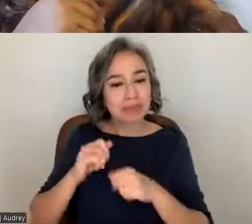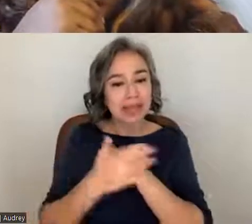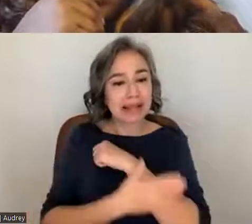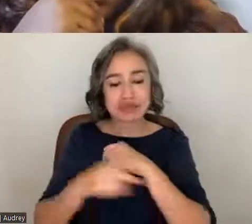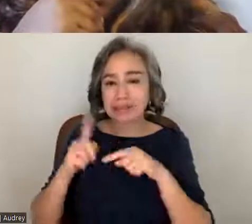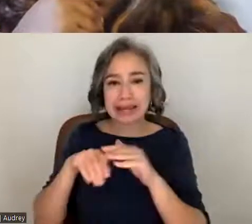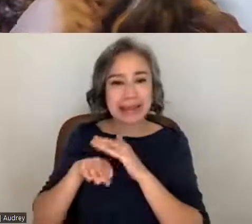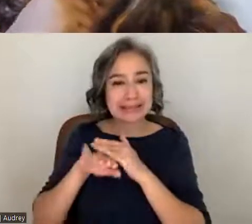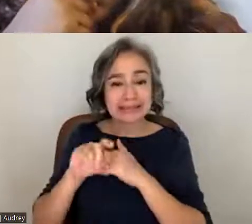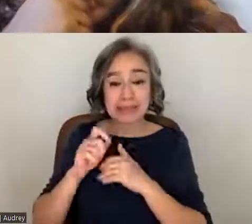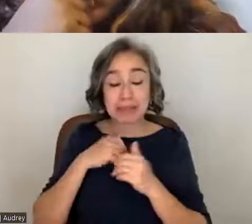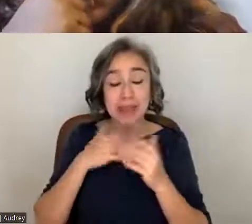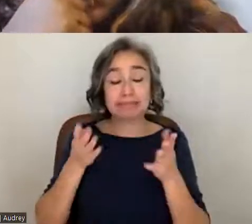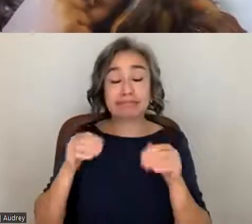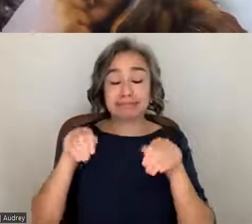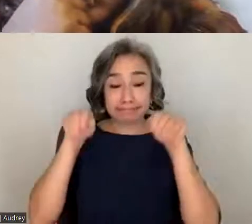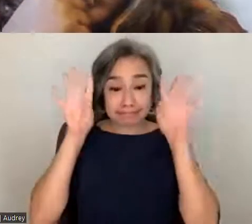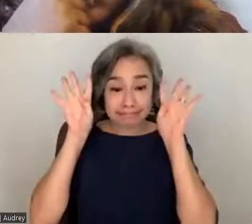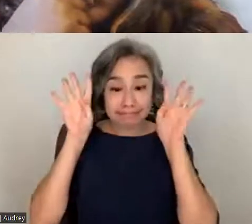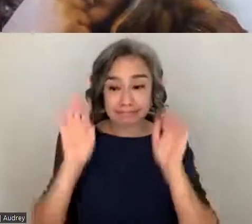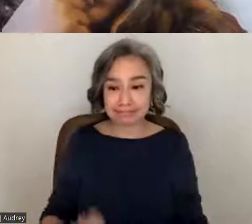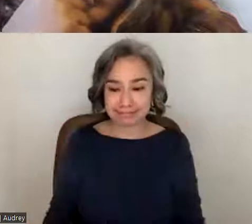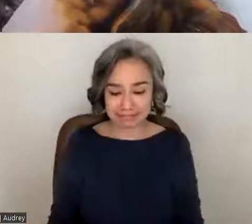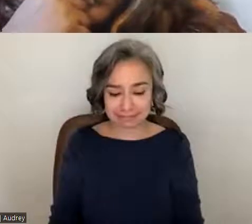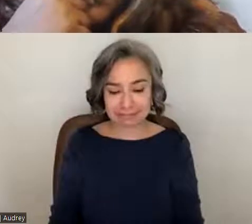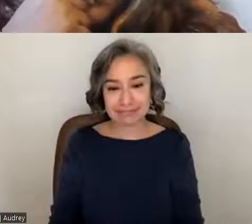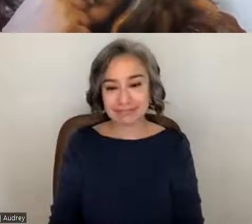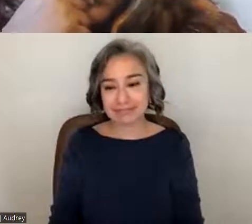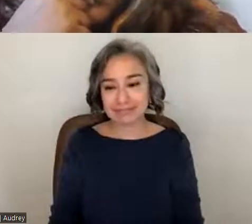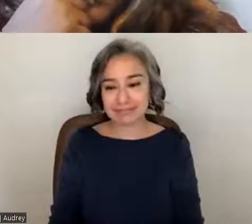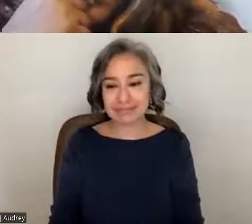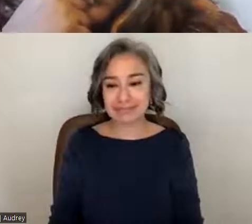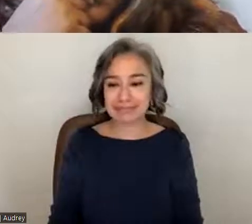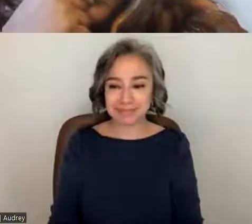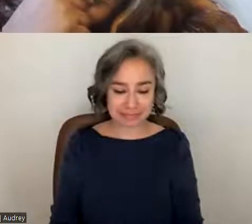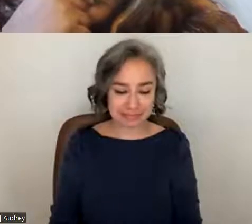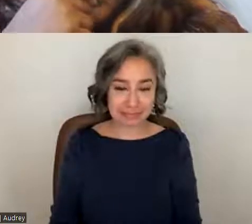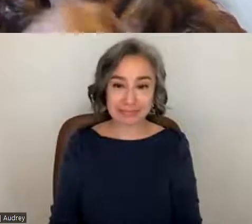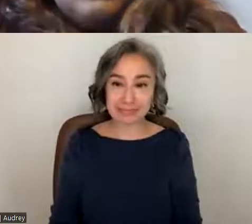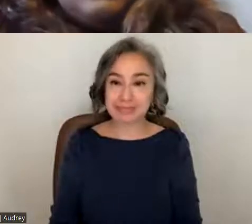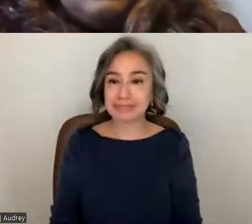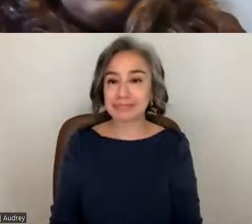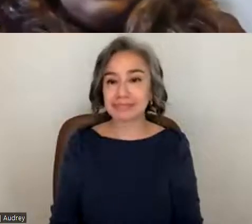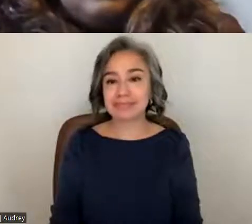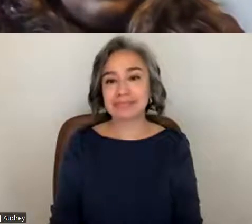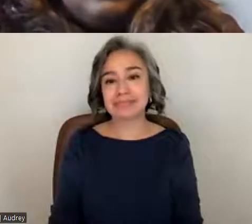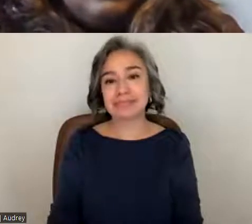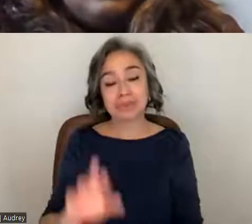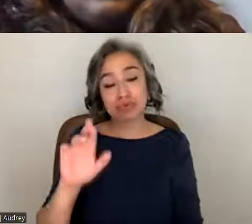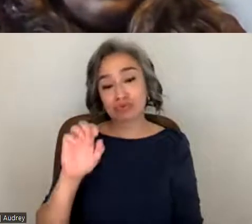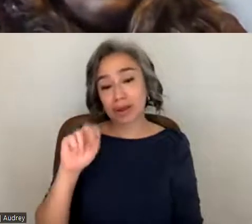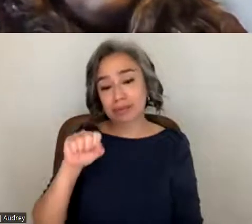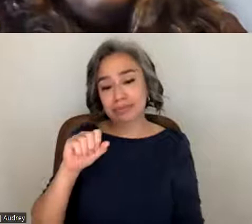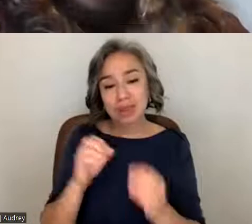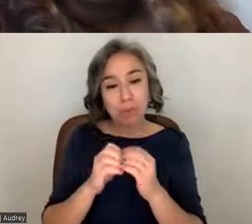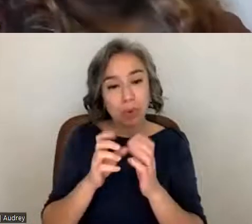just wild to me. Unbelievable. But again, it's important that we bring this to light so that folks become more aware of